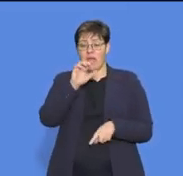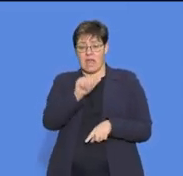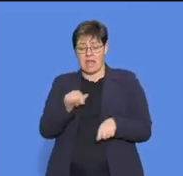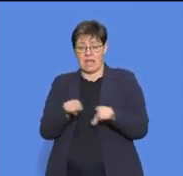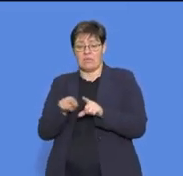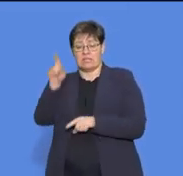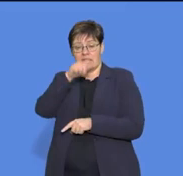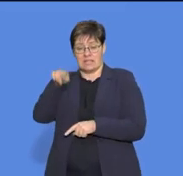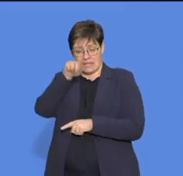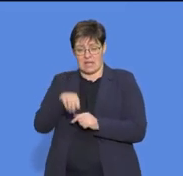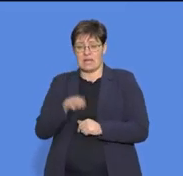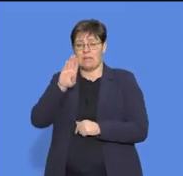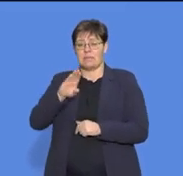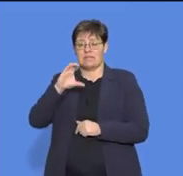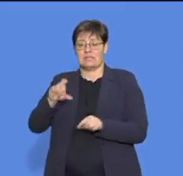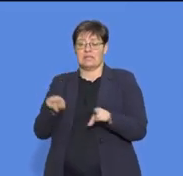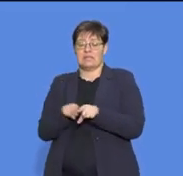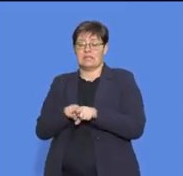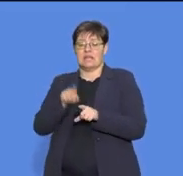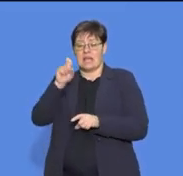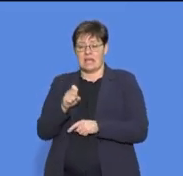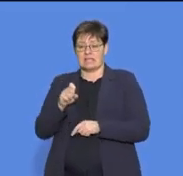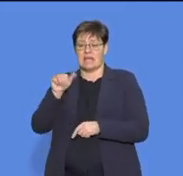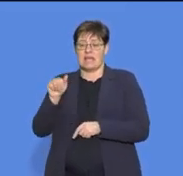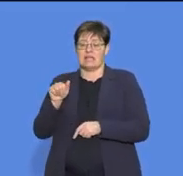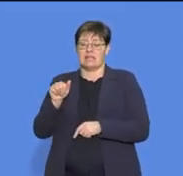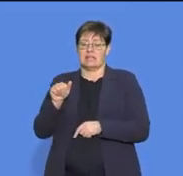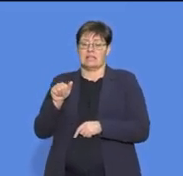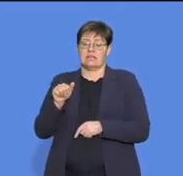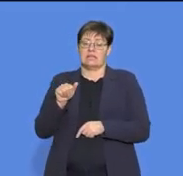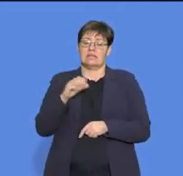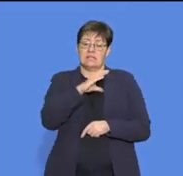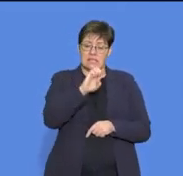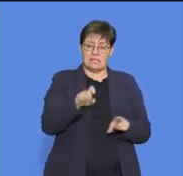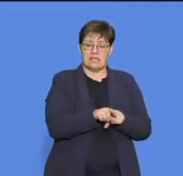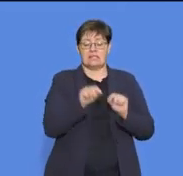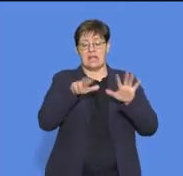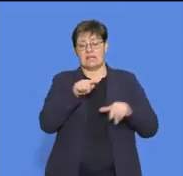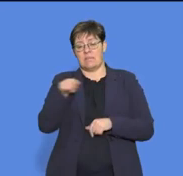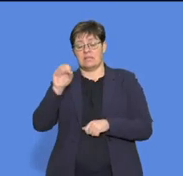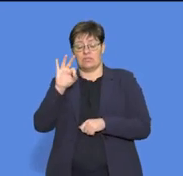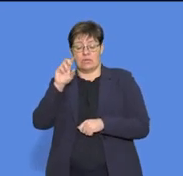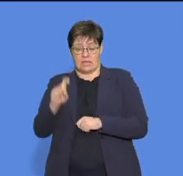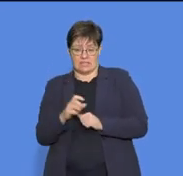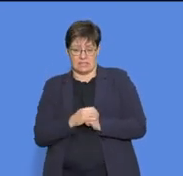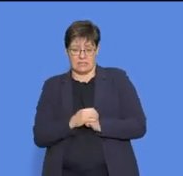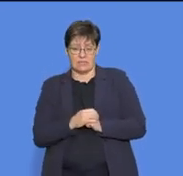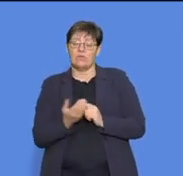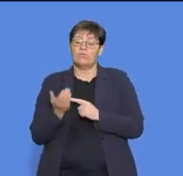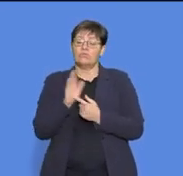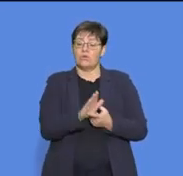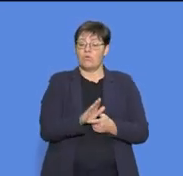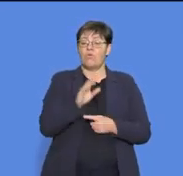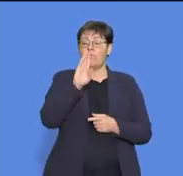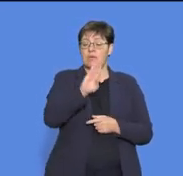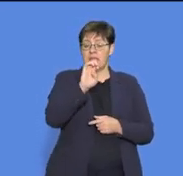side is x, BC is x, and they've given us CE is 18 minus 3x. Okay, they want us to calculate